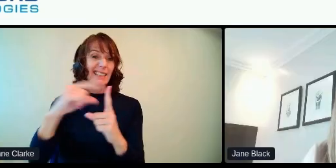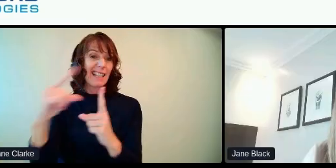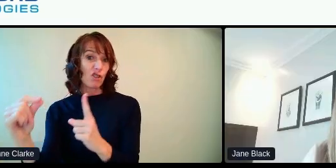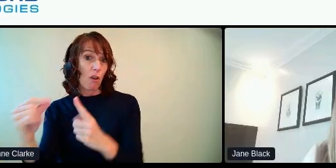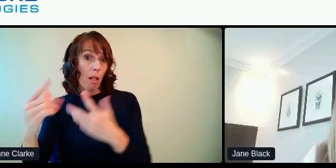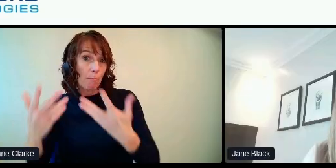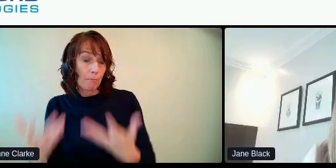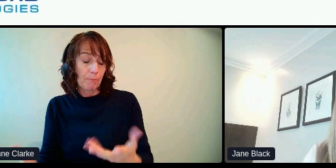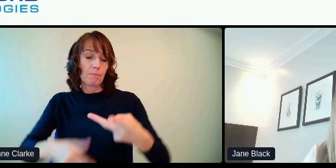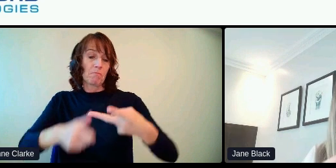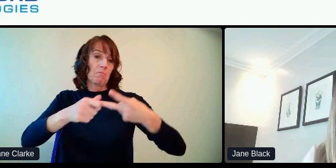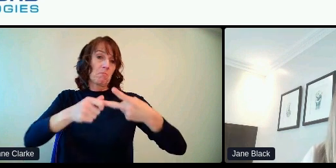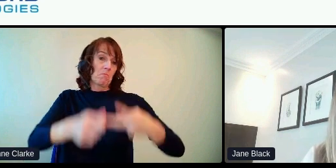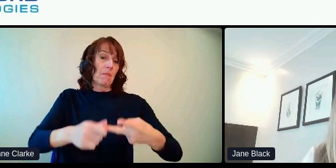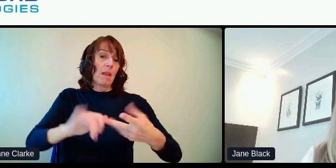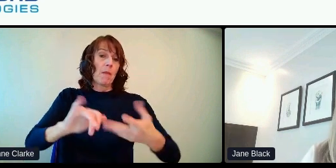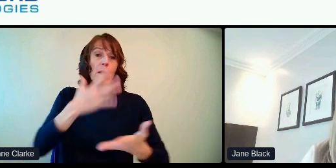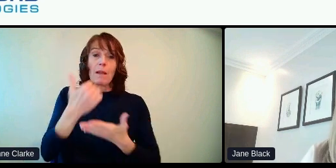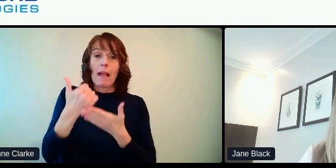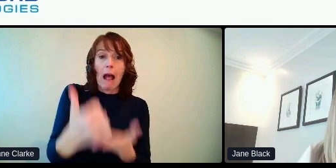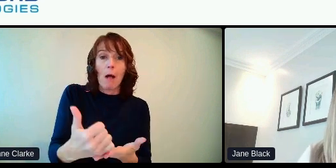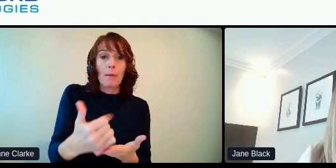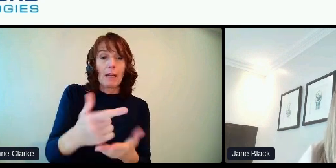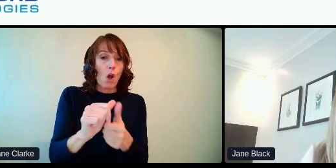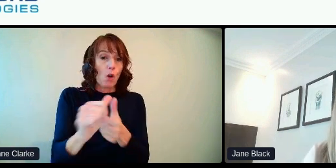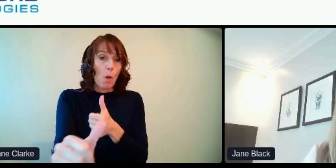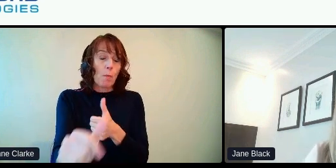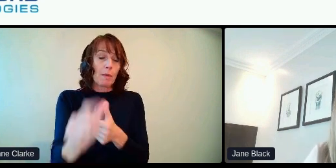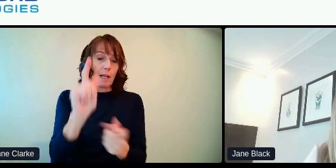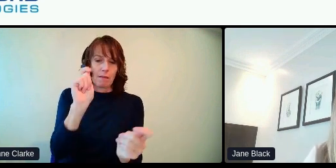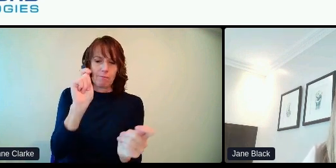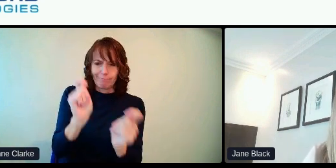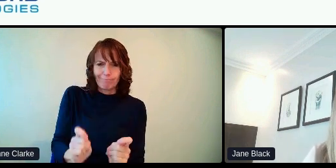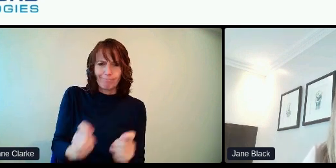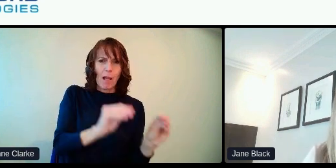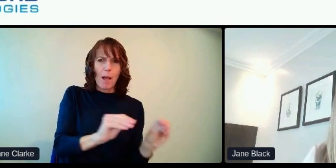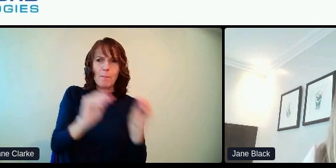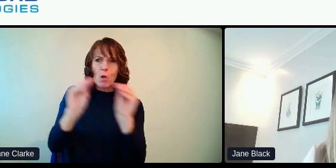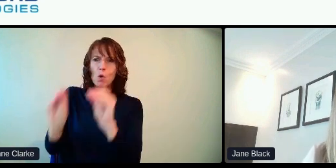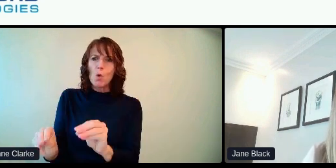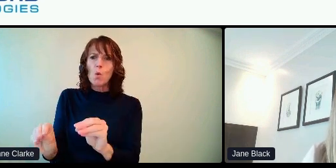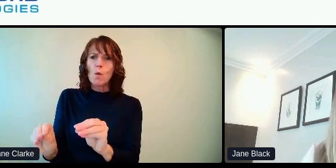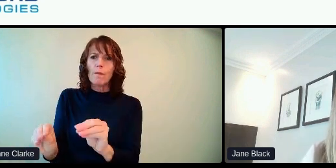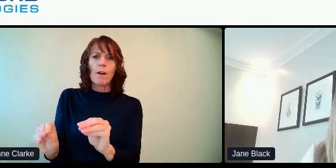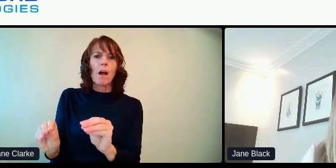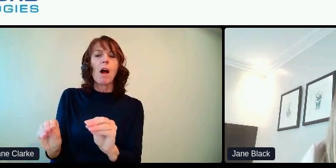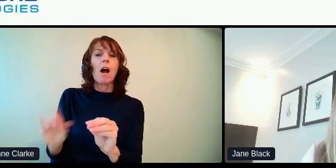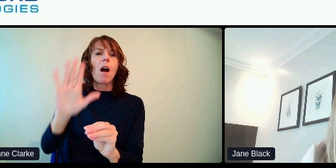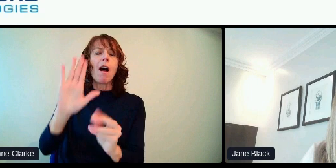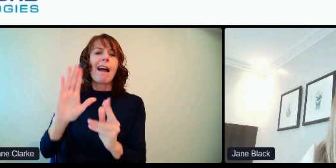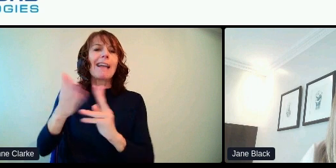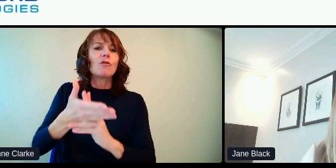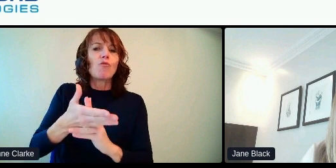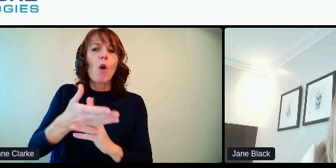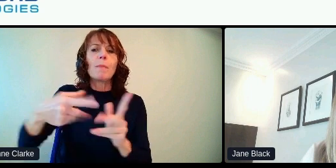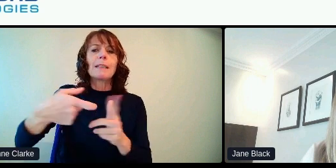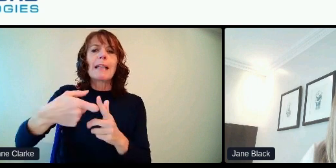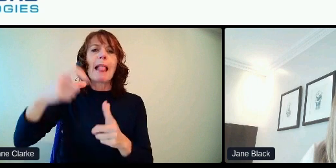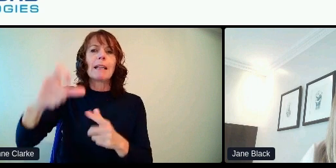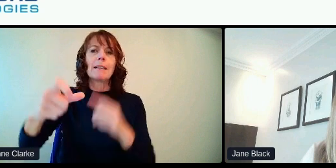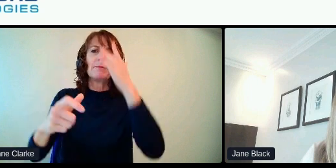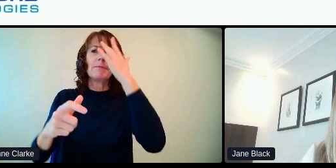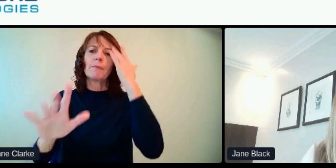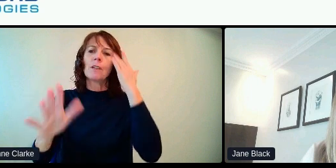be helping them manipulate and move elements around on a document page. Sorry, Jane, just to